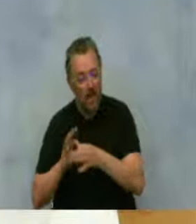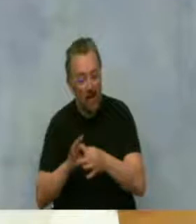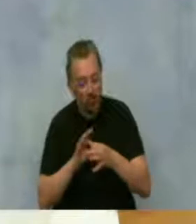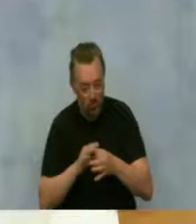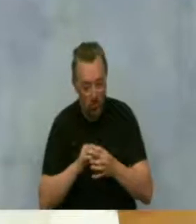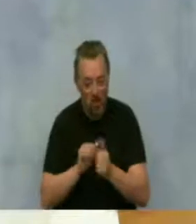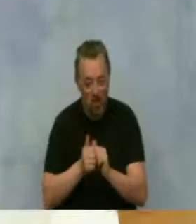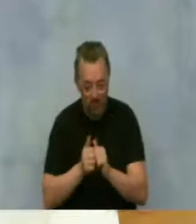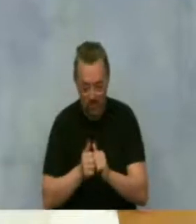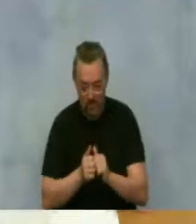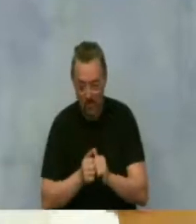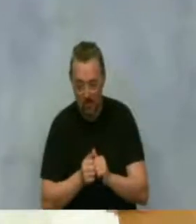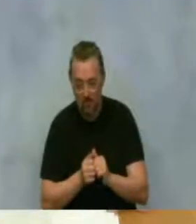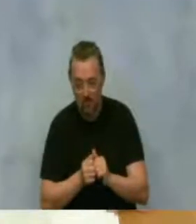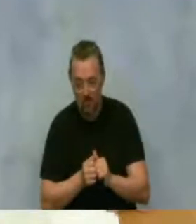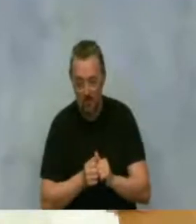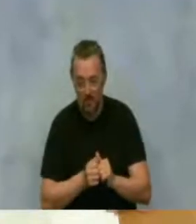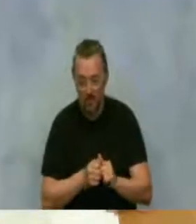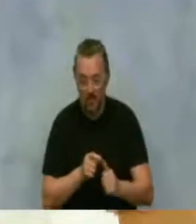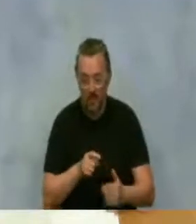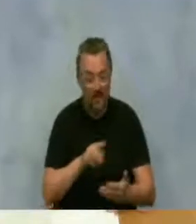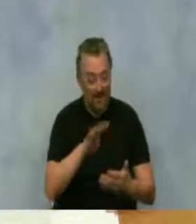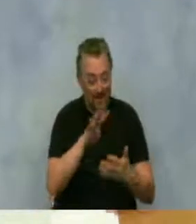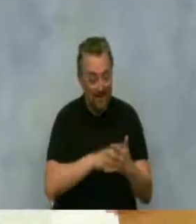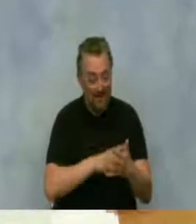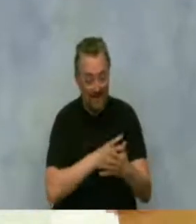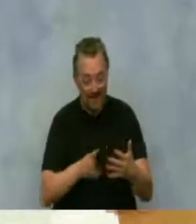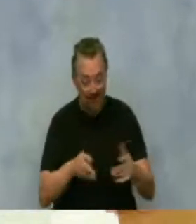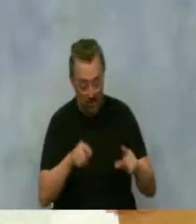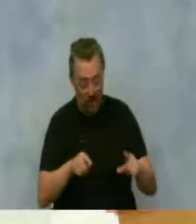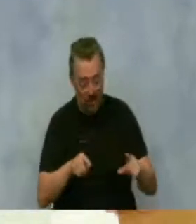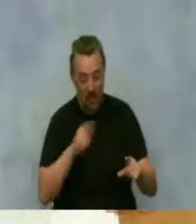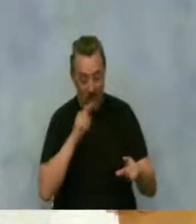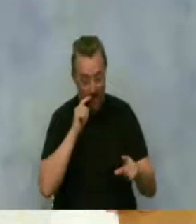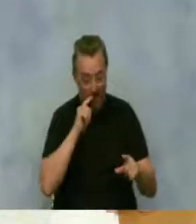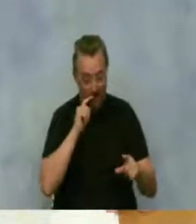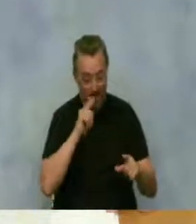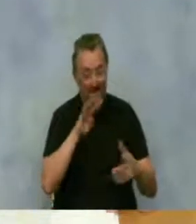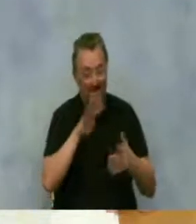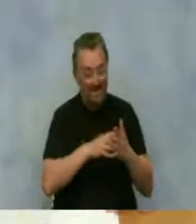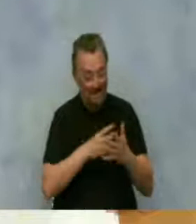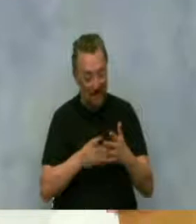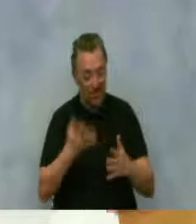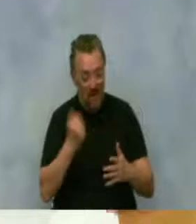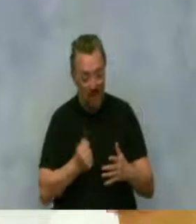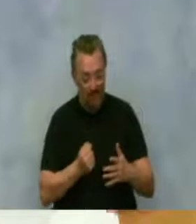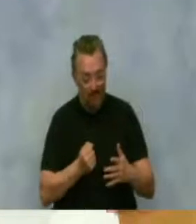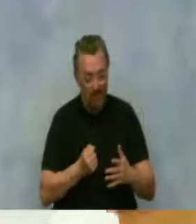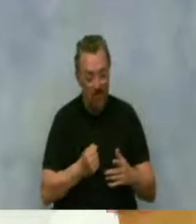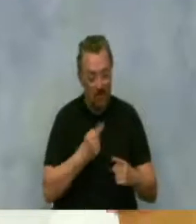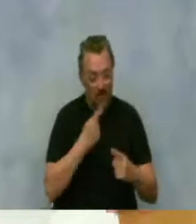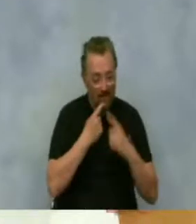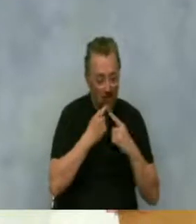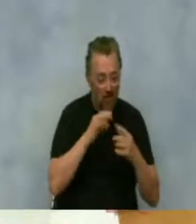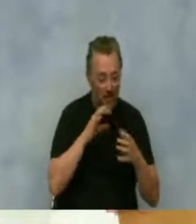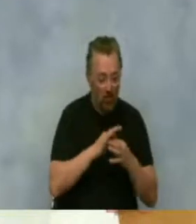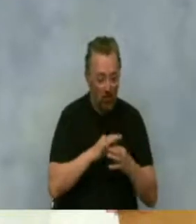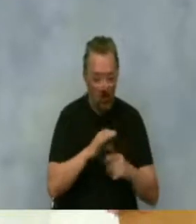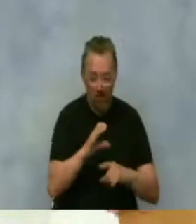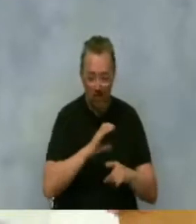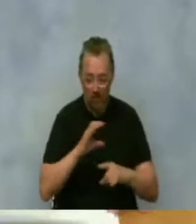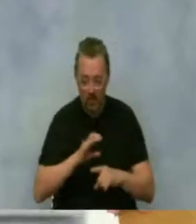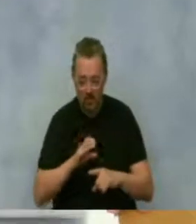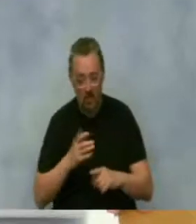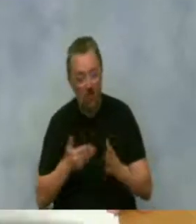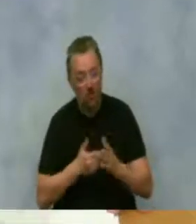develop. The tables within the SHIP include projects that already have funding commitments, as well as a number of new potential